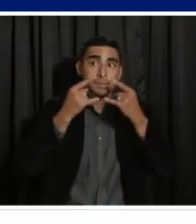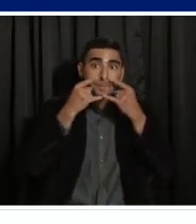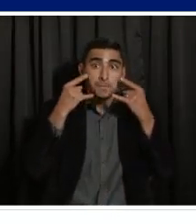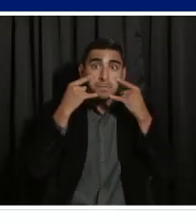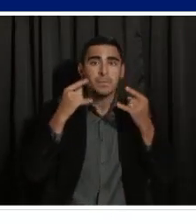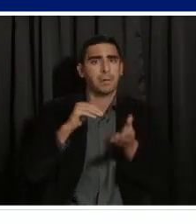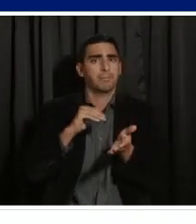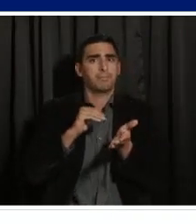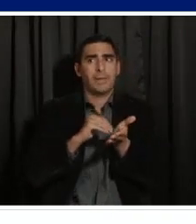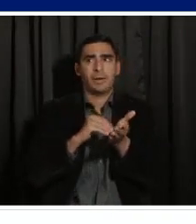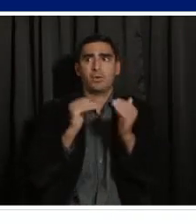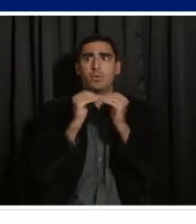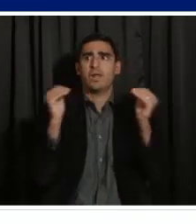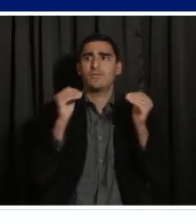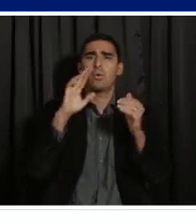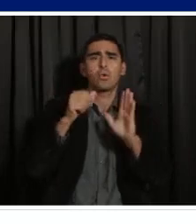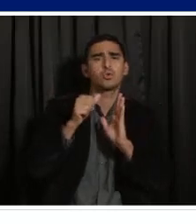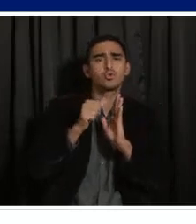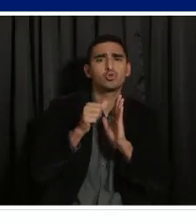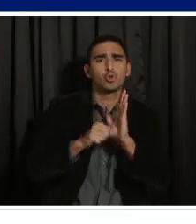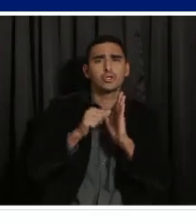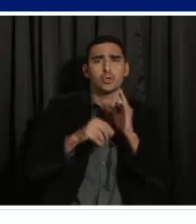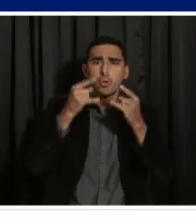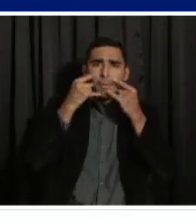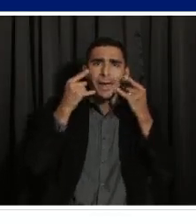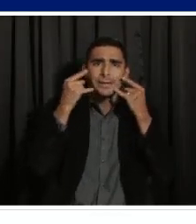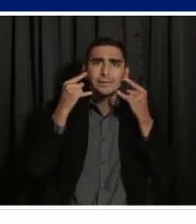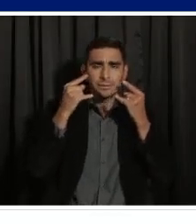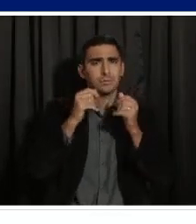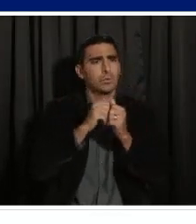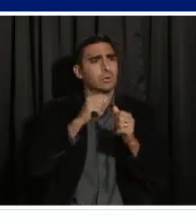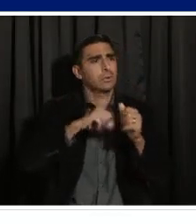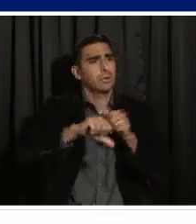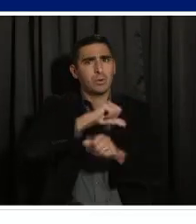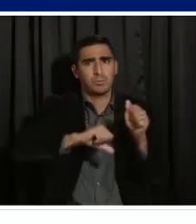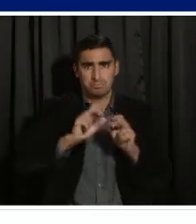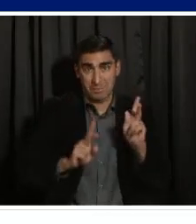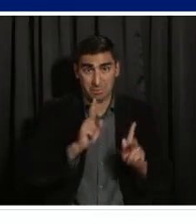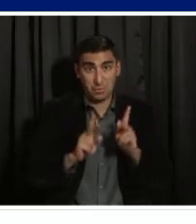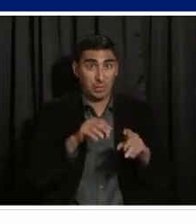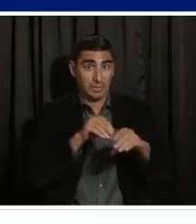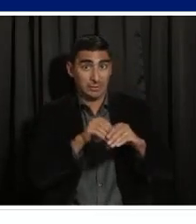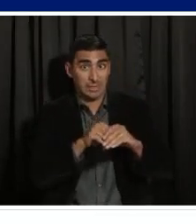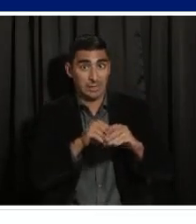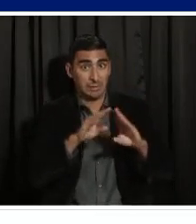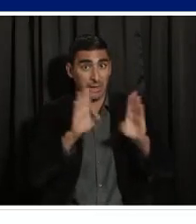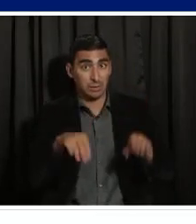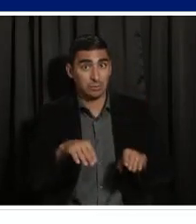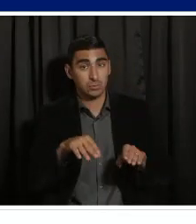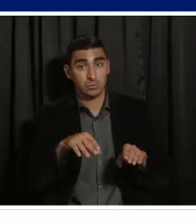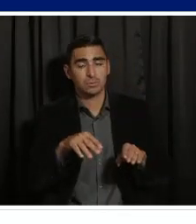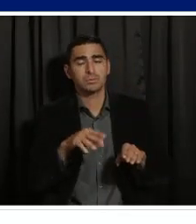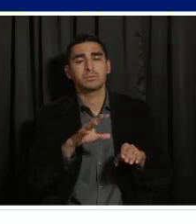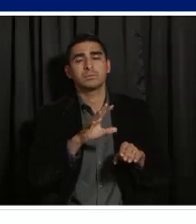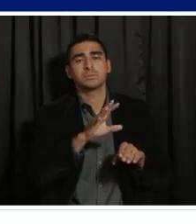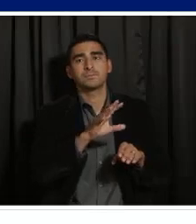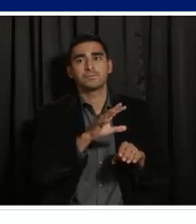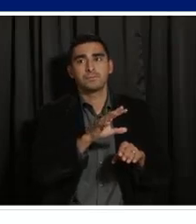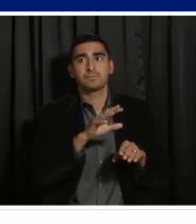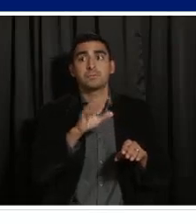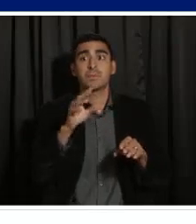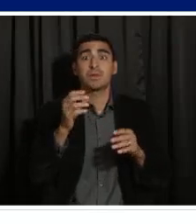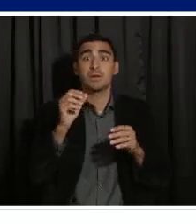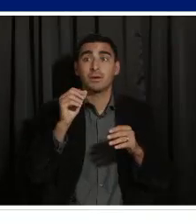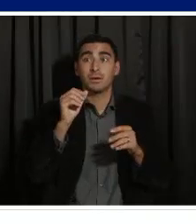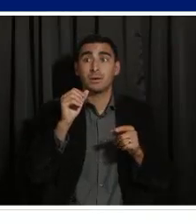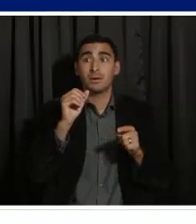mask, even a surgical mask like this, whenever you're around others indoors. And if you're unvaccinated, showing love and